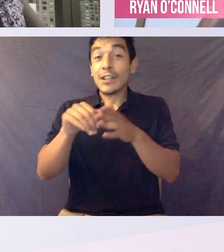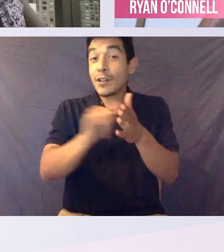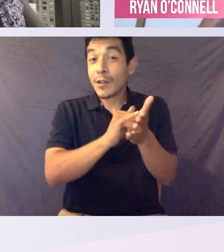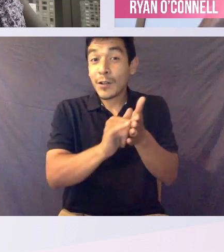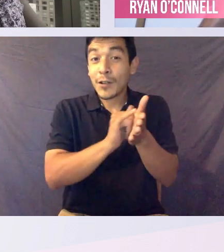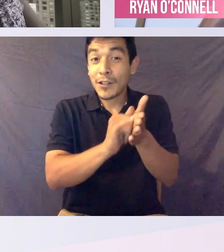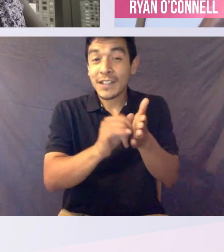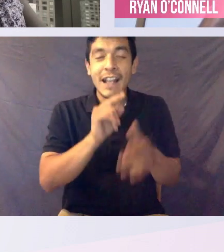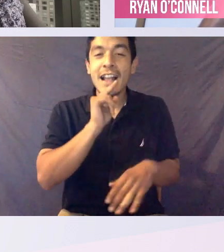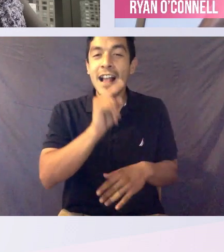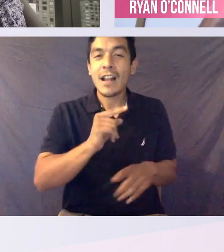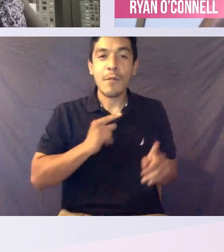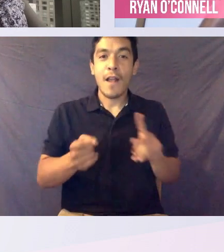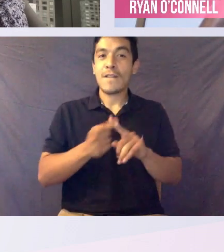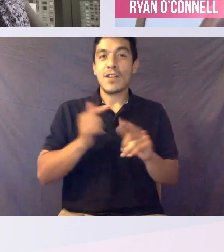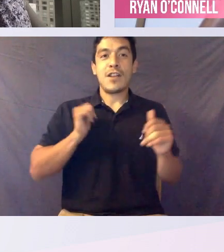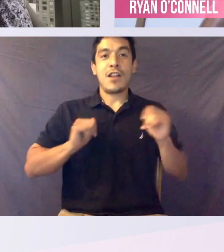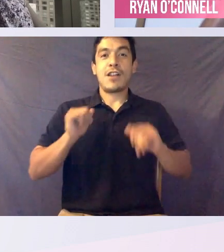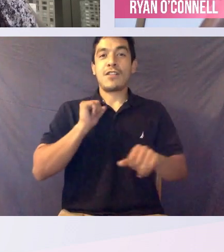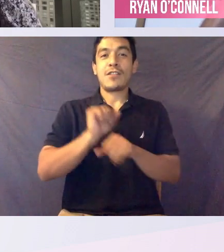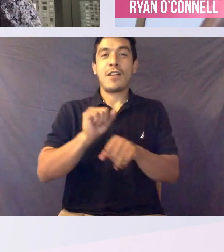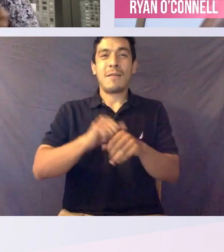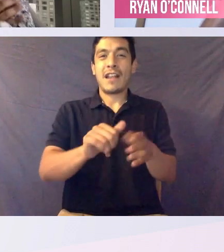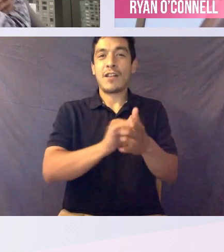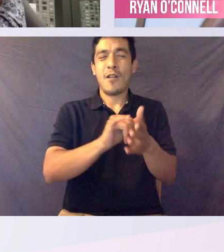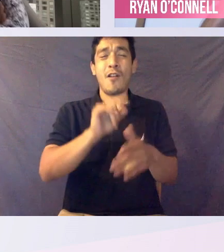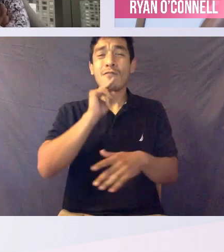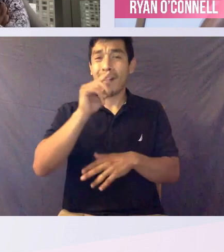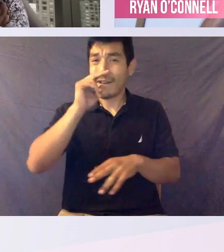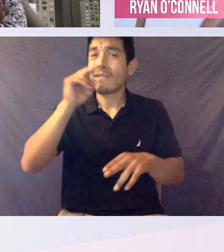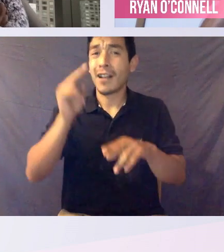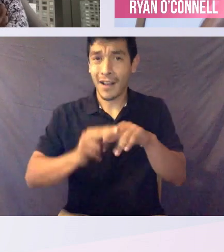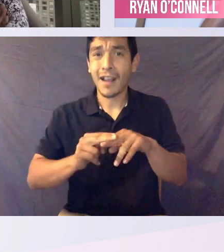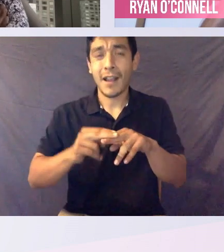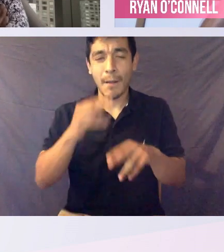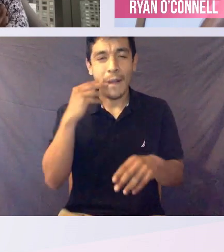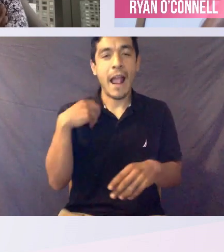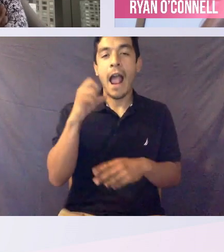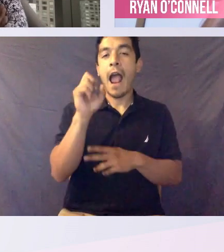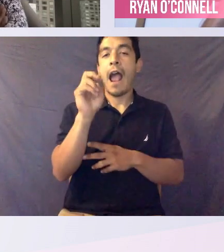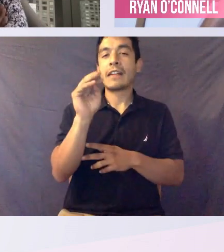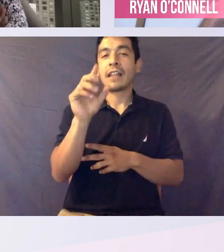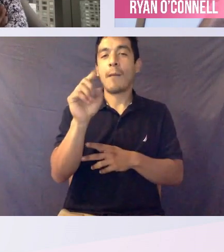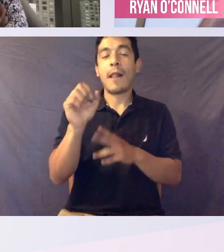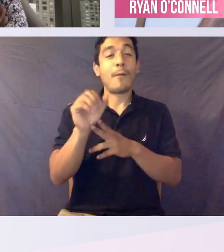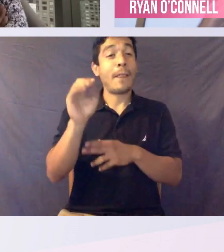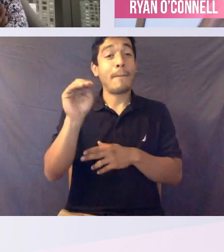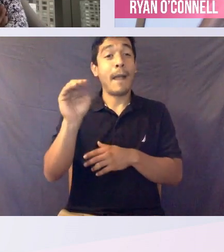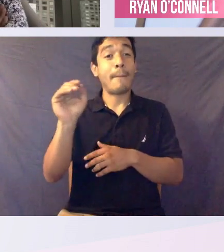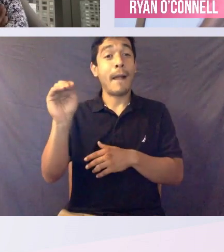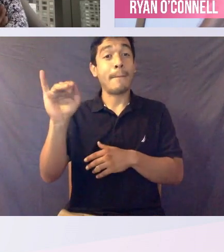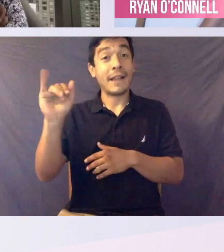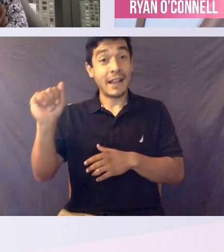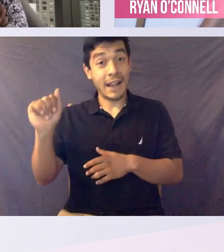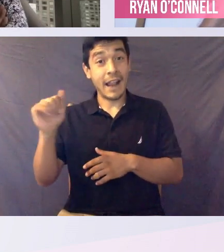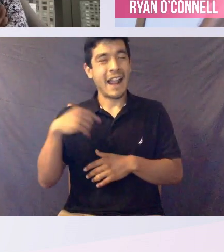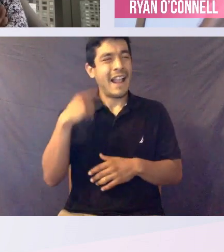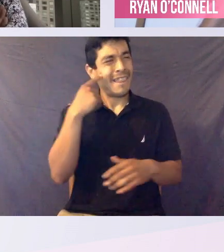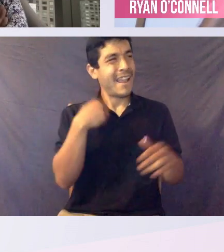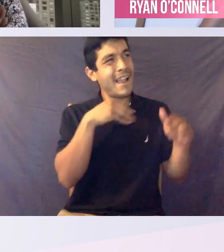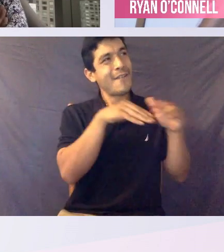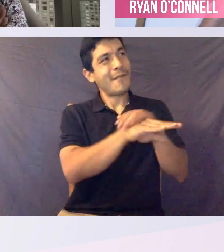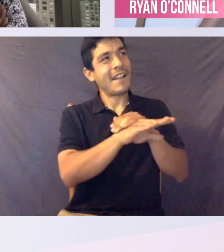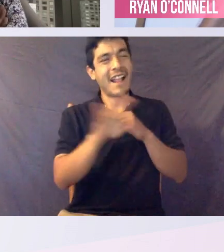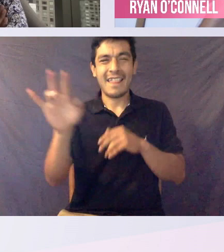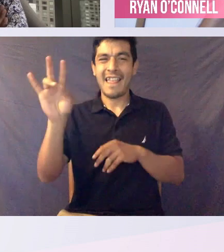my first like acting job in New York was super fun because I was in the ensemble of Mamma Mia. And I went in, I think, their